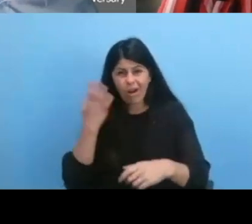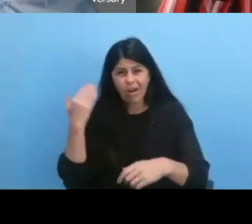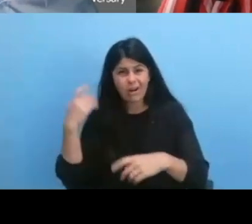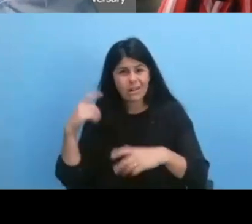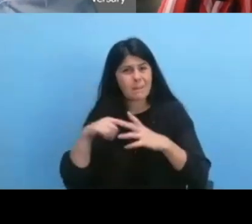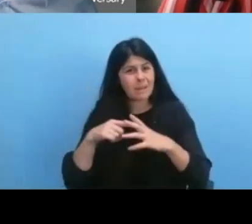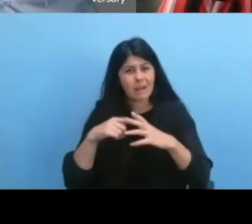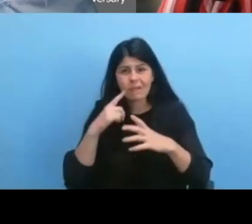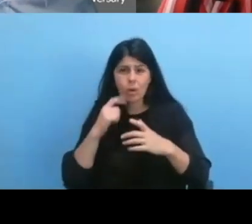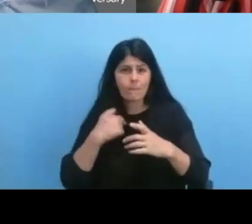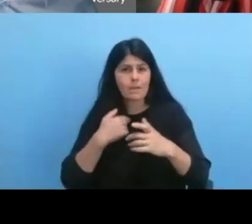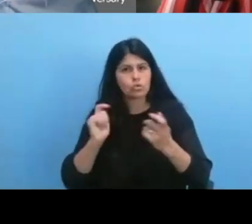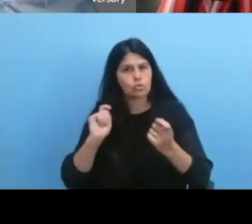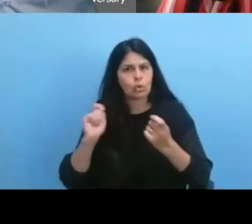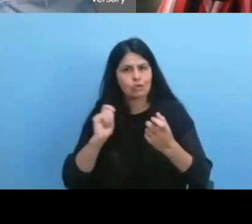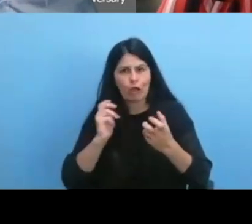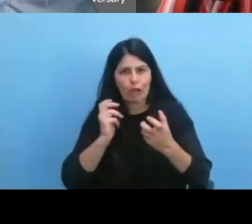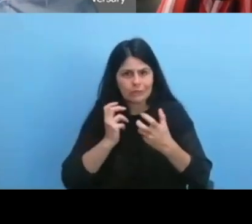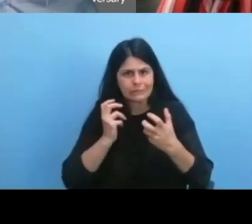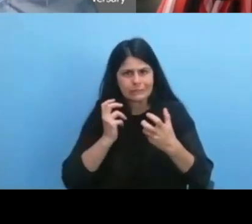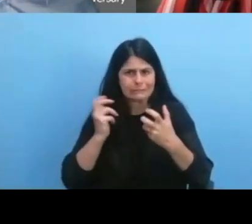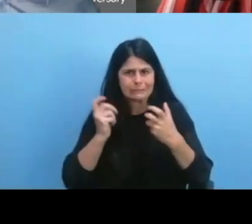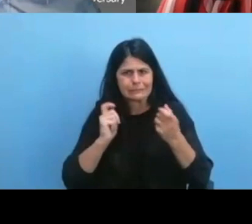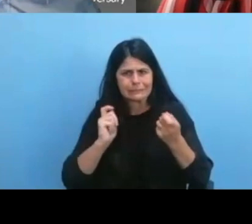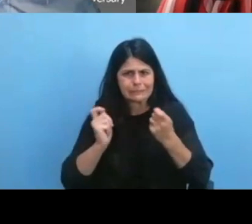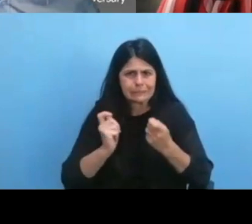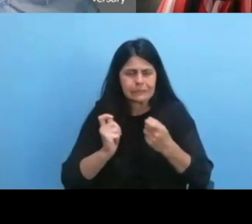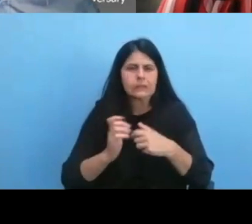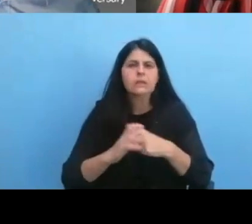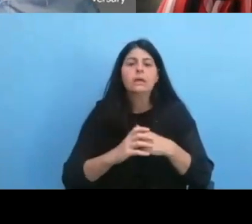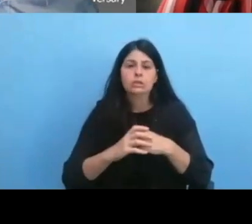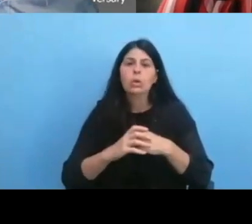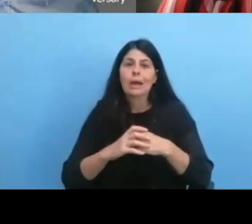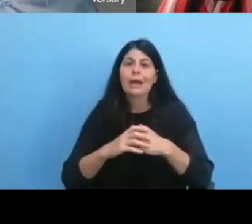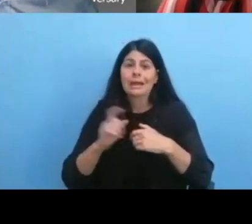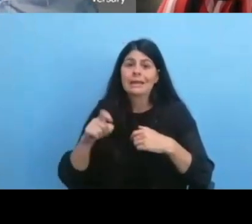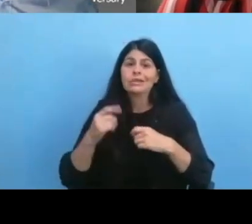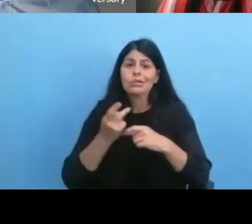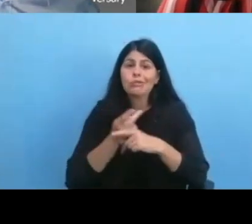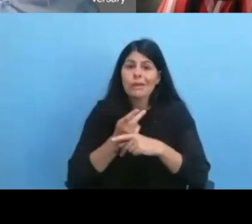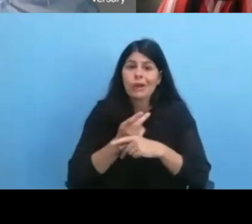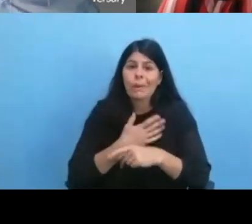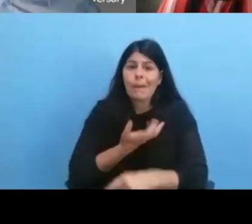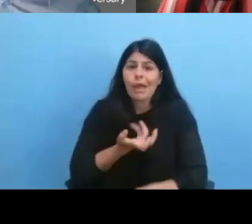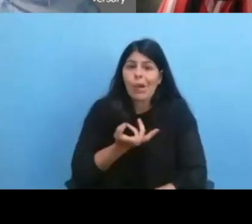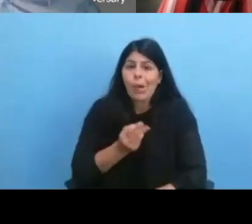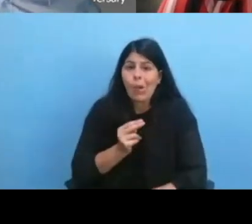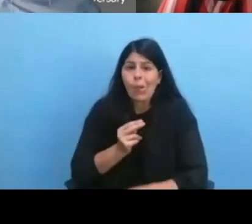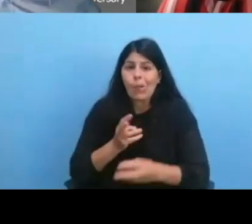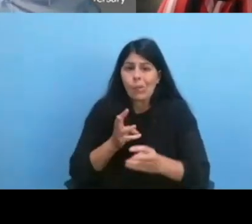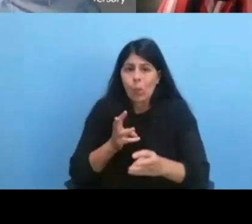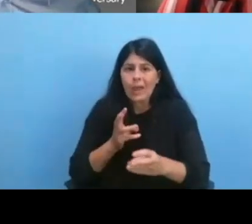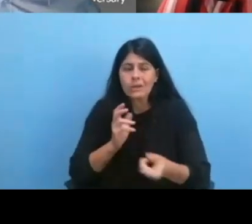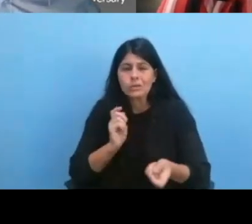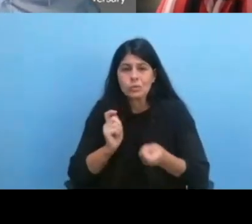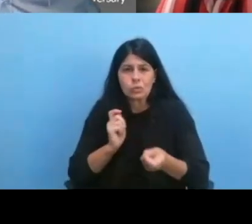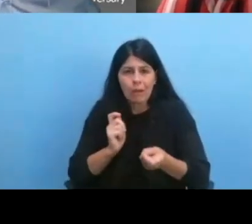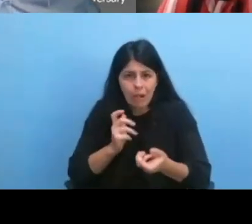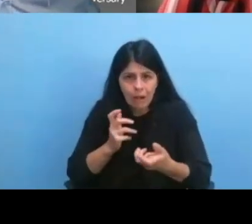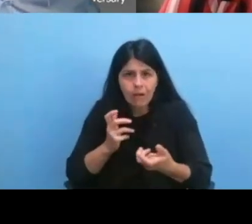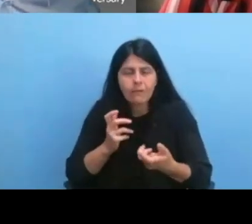figure out my own way to kind of get used to that. But it also ended up being a benefit in the long run